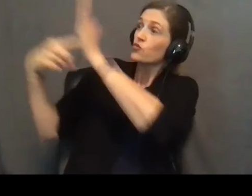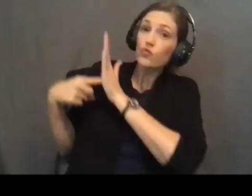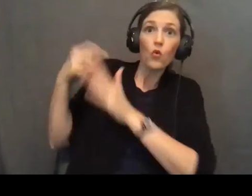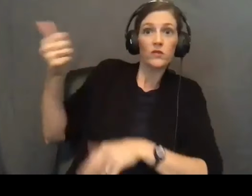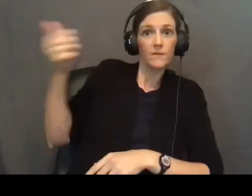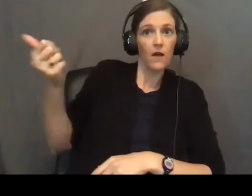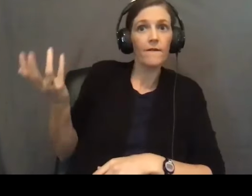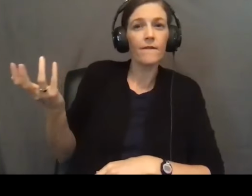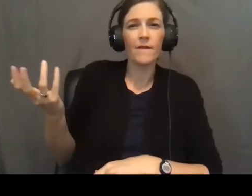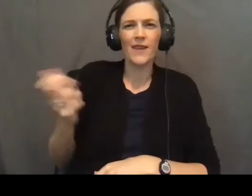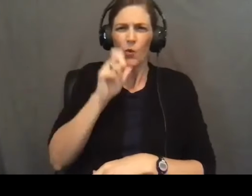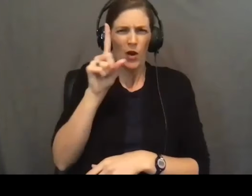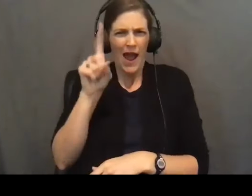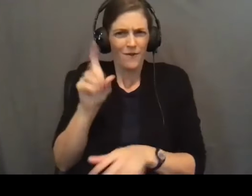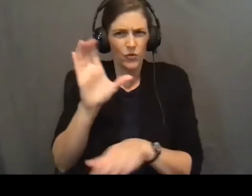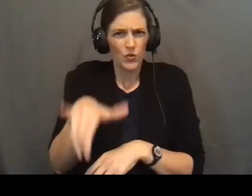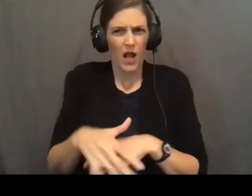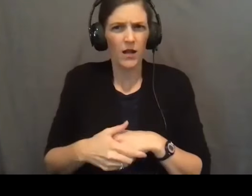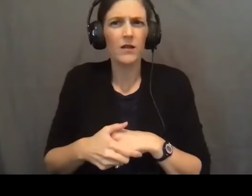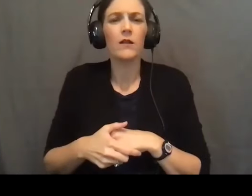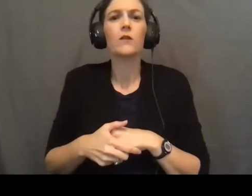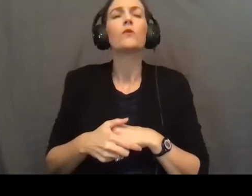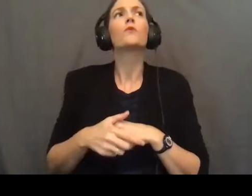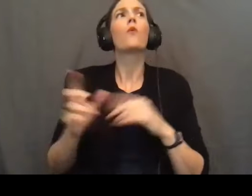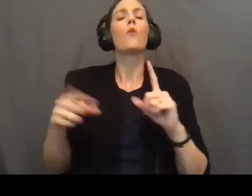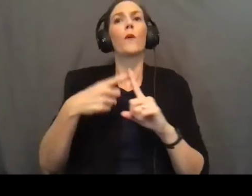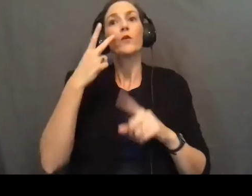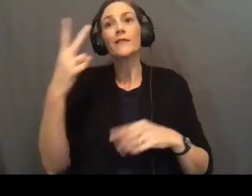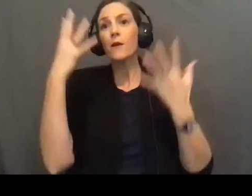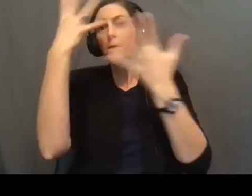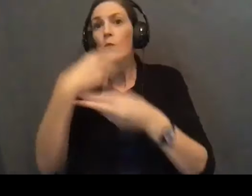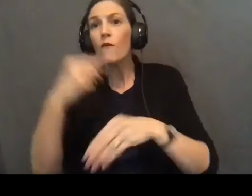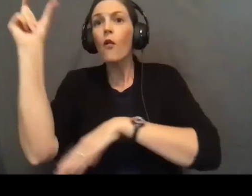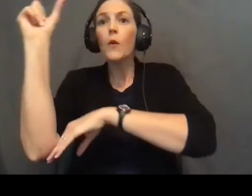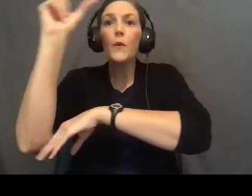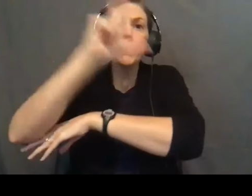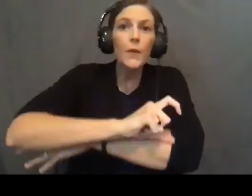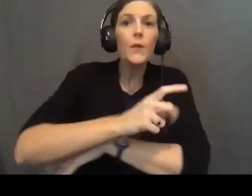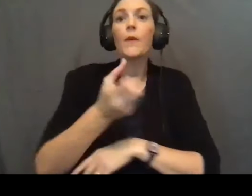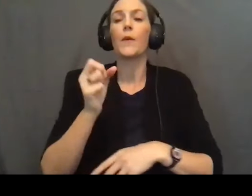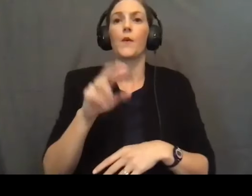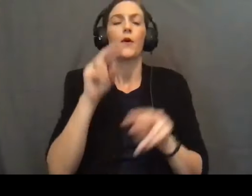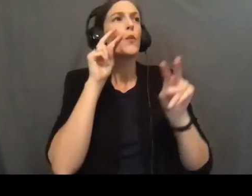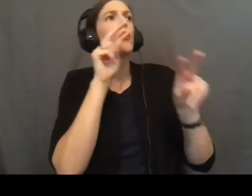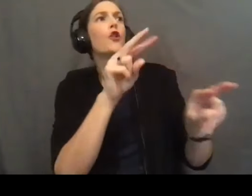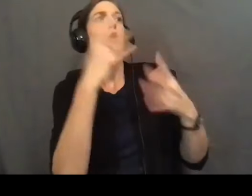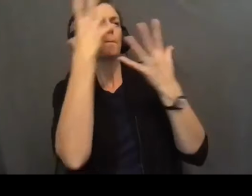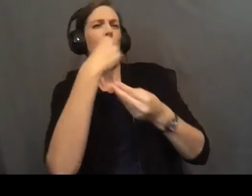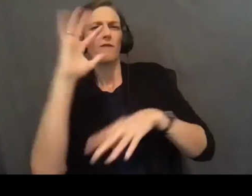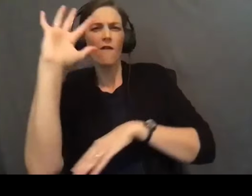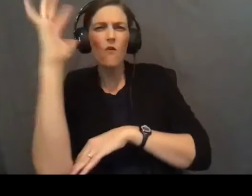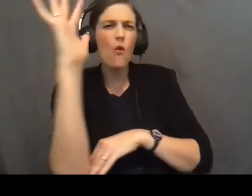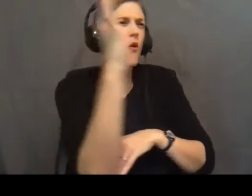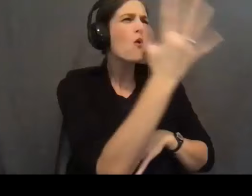us. He wouldn't have to do that. So when you see a beautiful sunset, or you look at a beautiful forest of